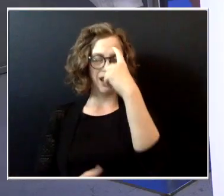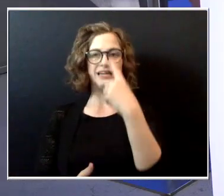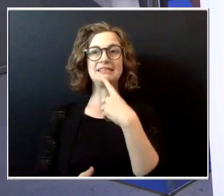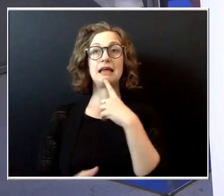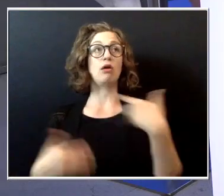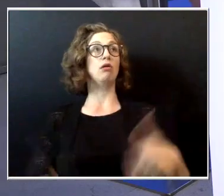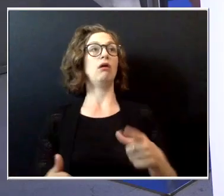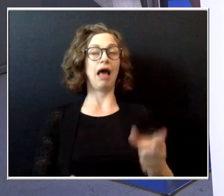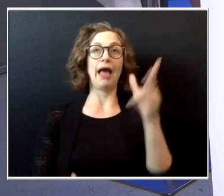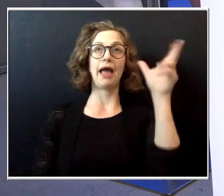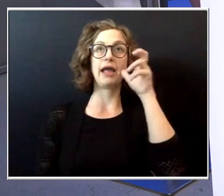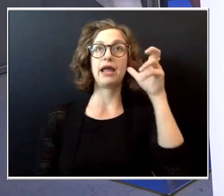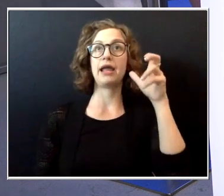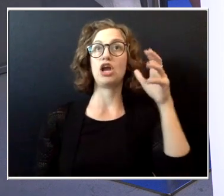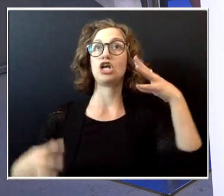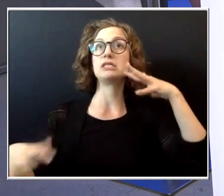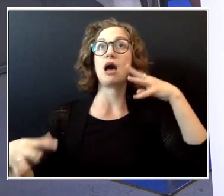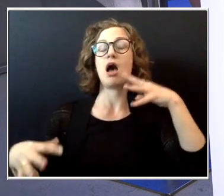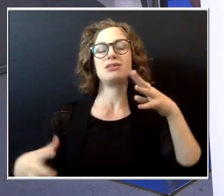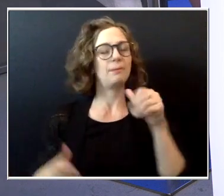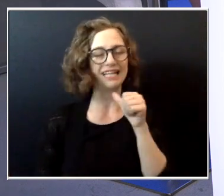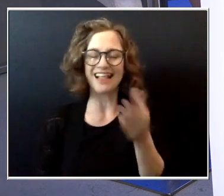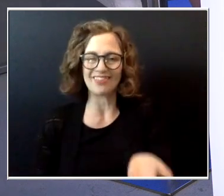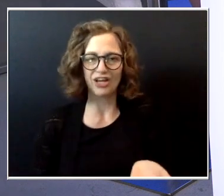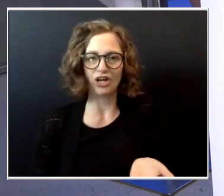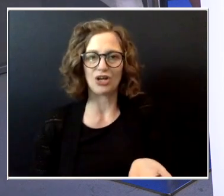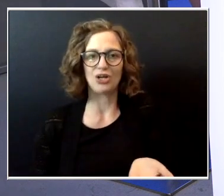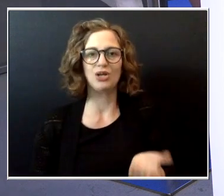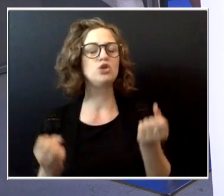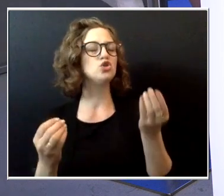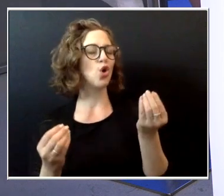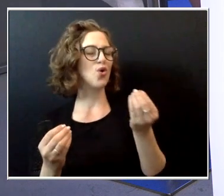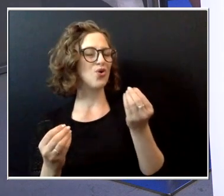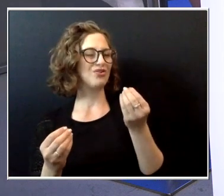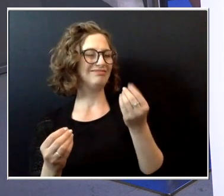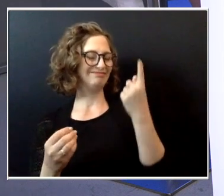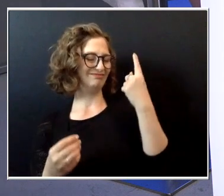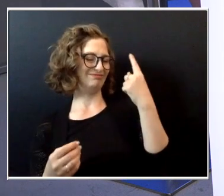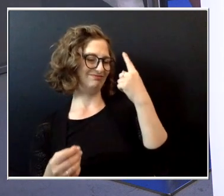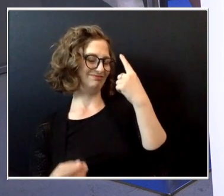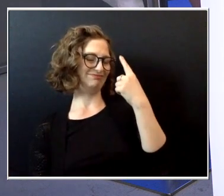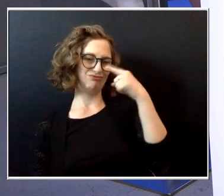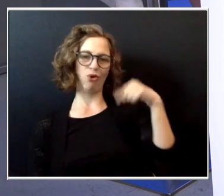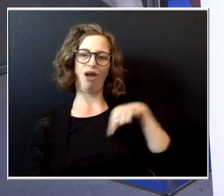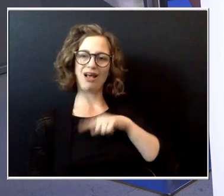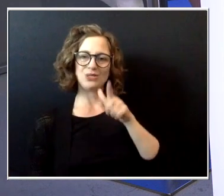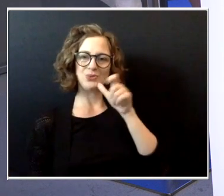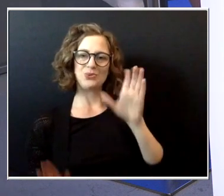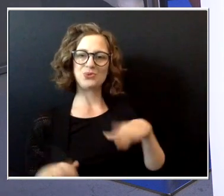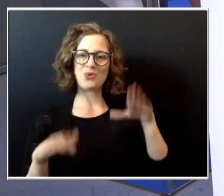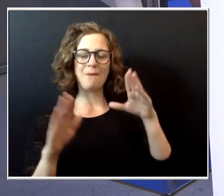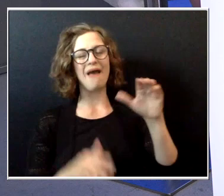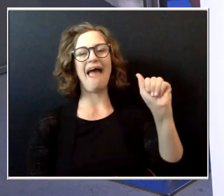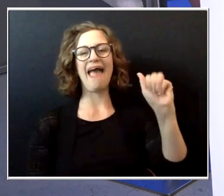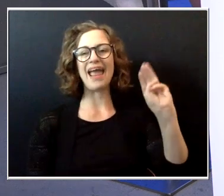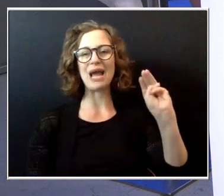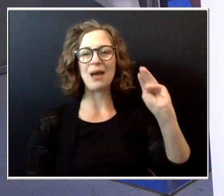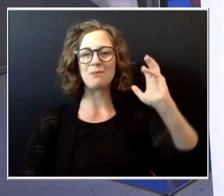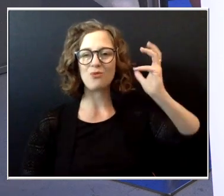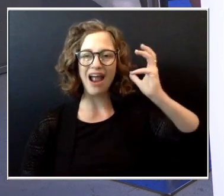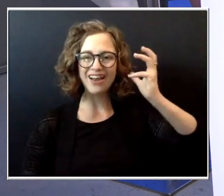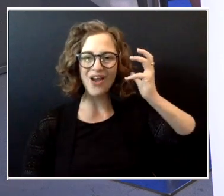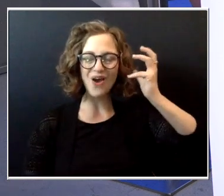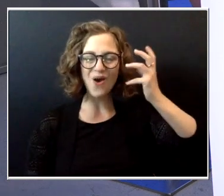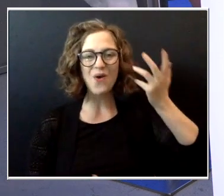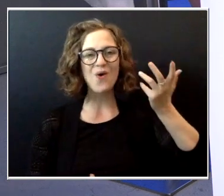used to grow up on AM radio because we didn't really have a lot of other radio back then, and you couldn't find a station. You just turned up the volume, and you got a static, kind of